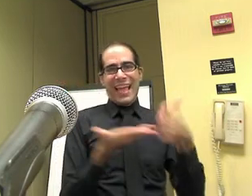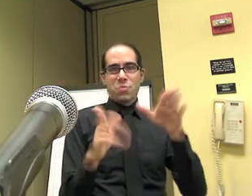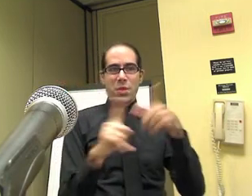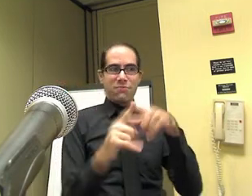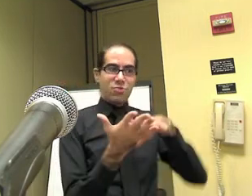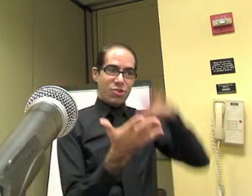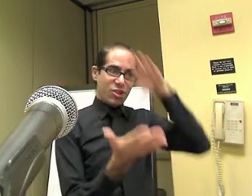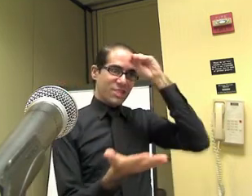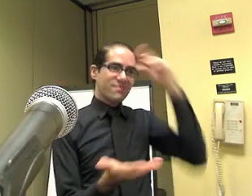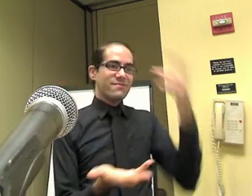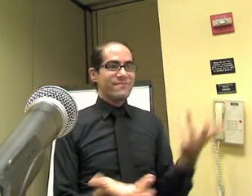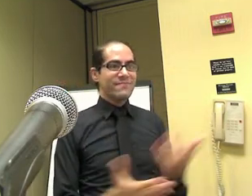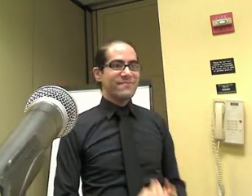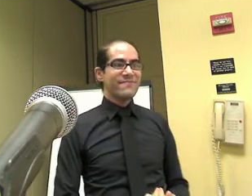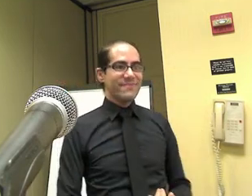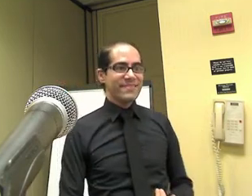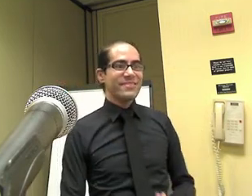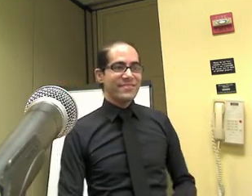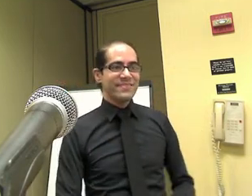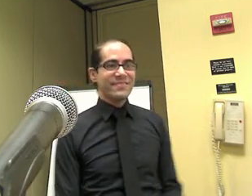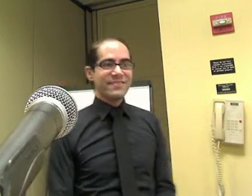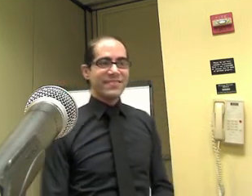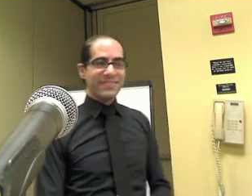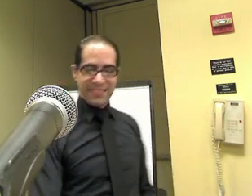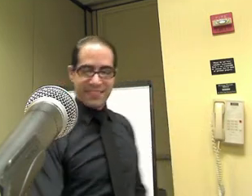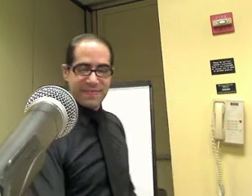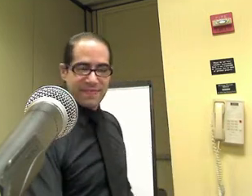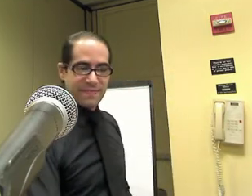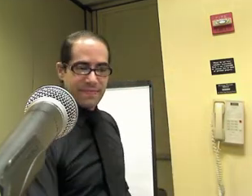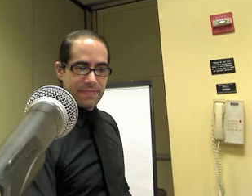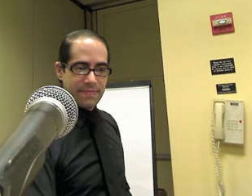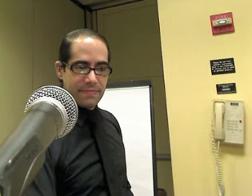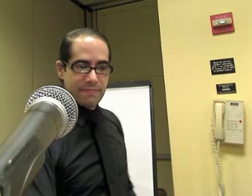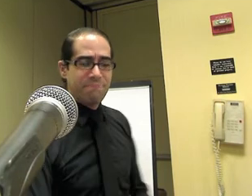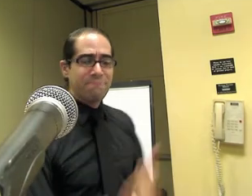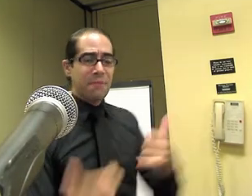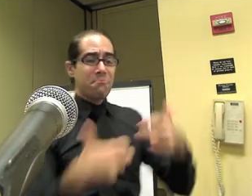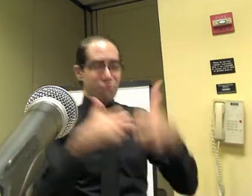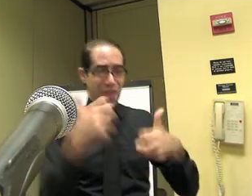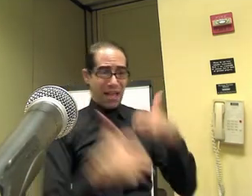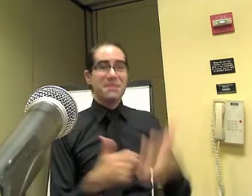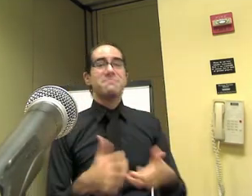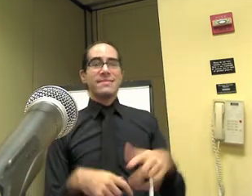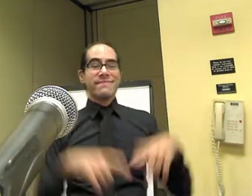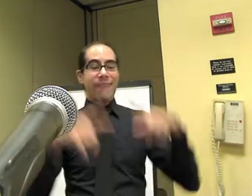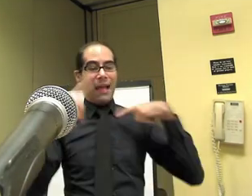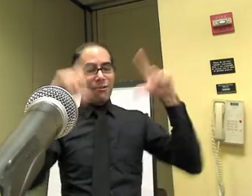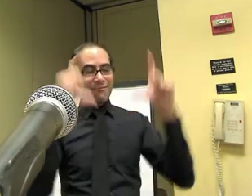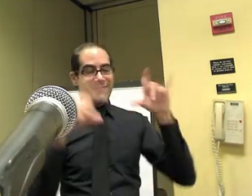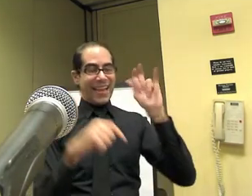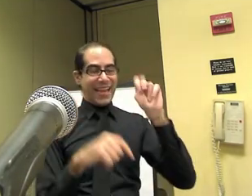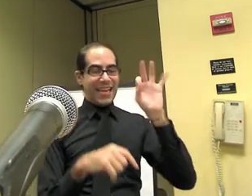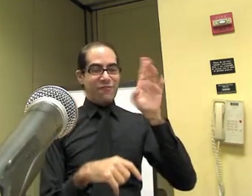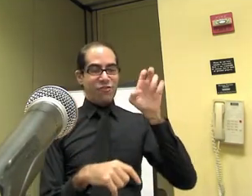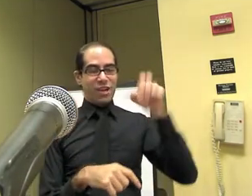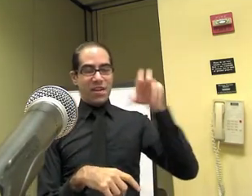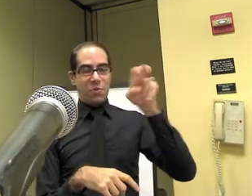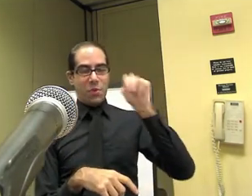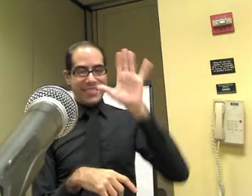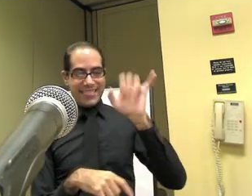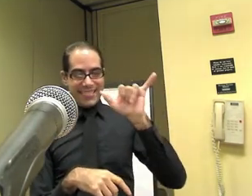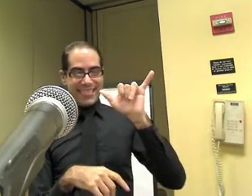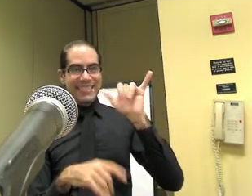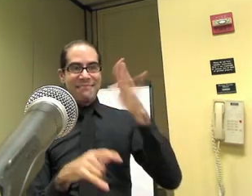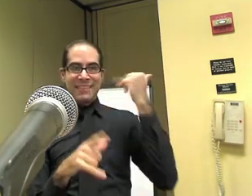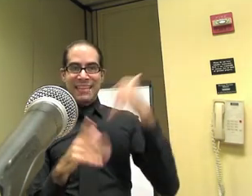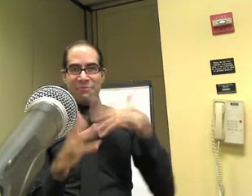mix, which is a nice learning experience. The problems with this,